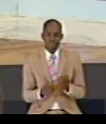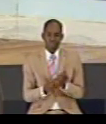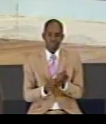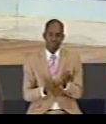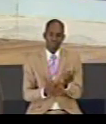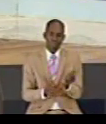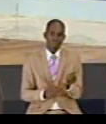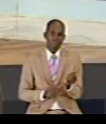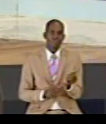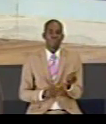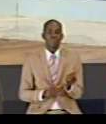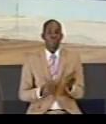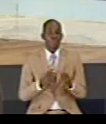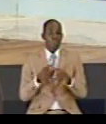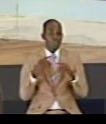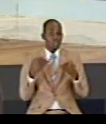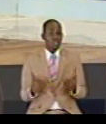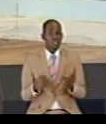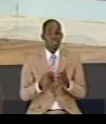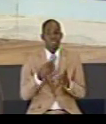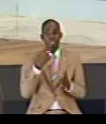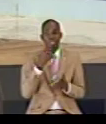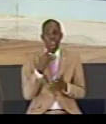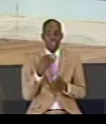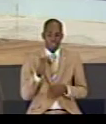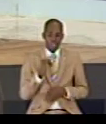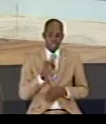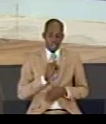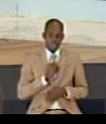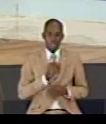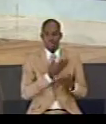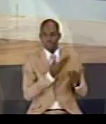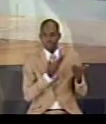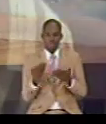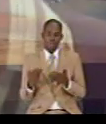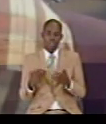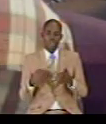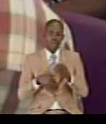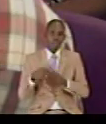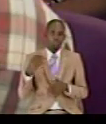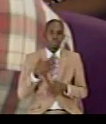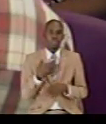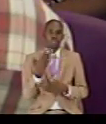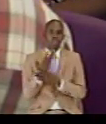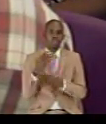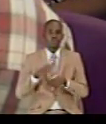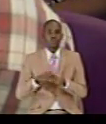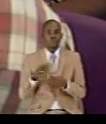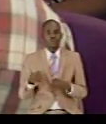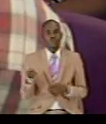But now he says, I stretch forth my hands unto thee. My soul